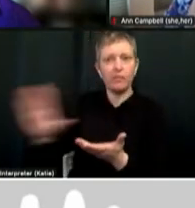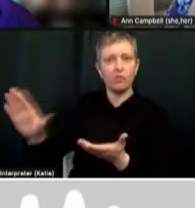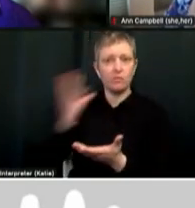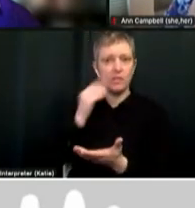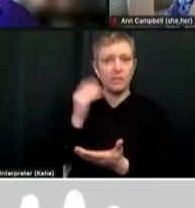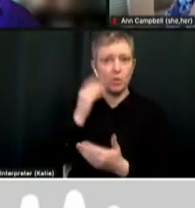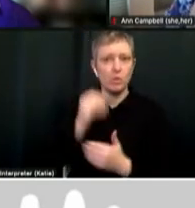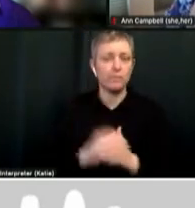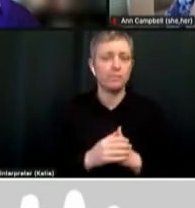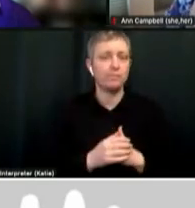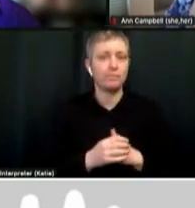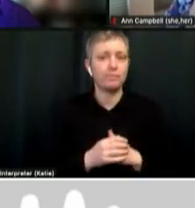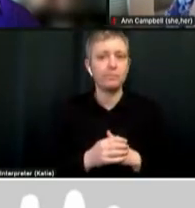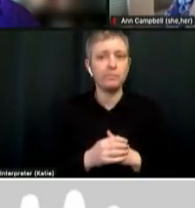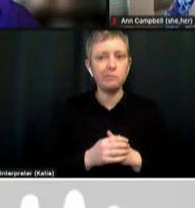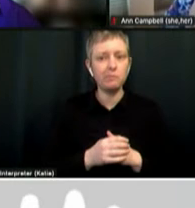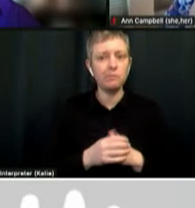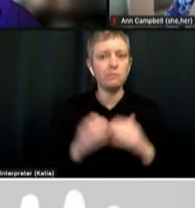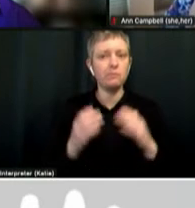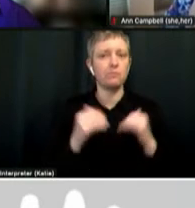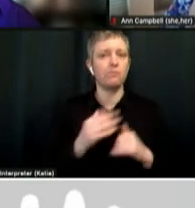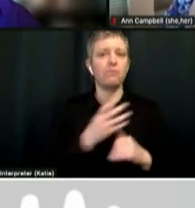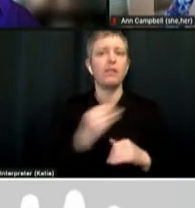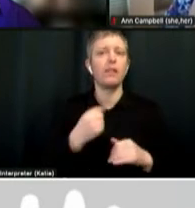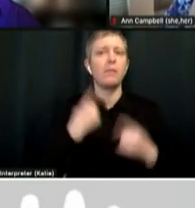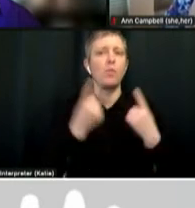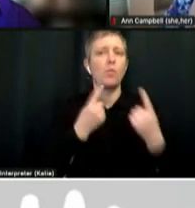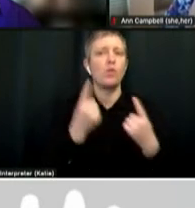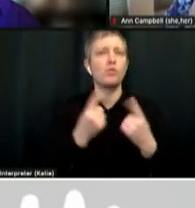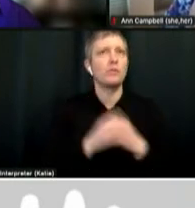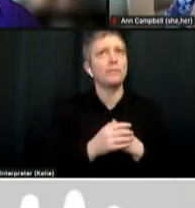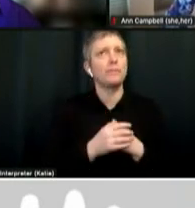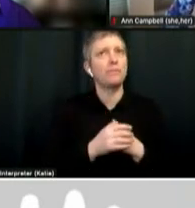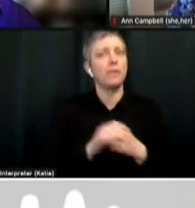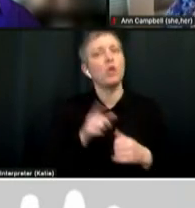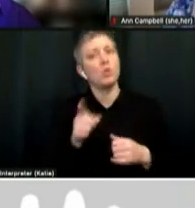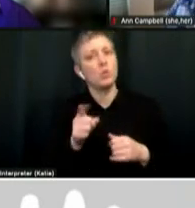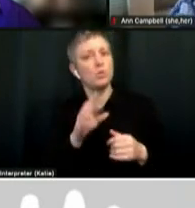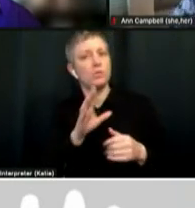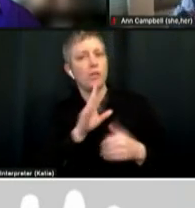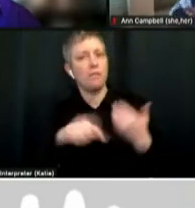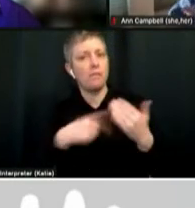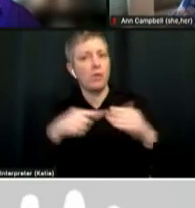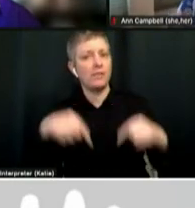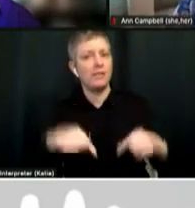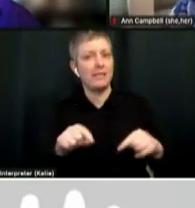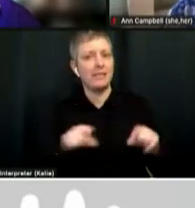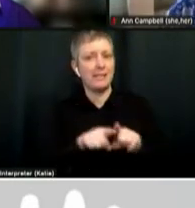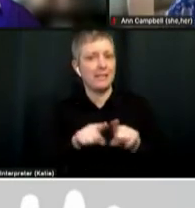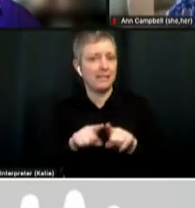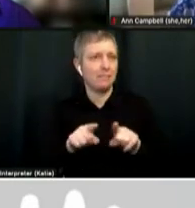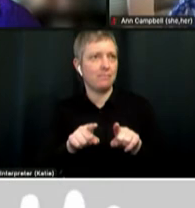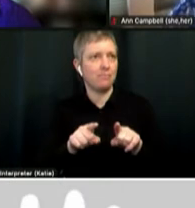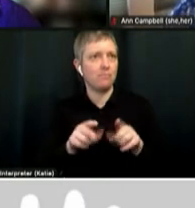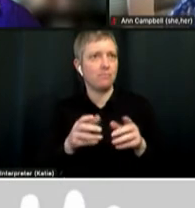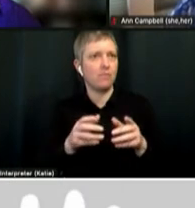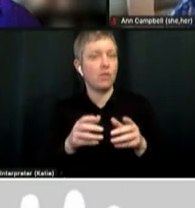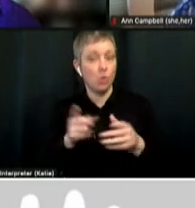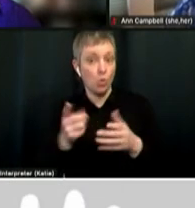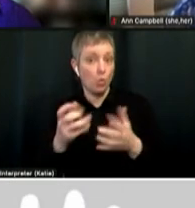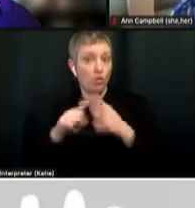as if it isn't in existence right now. Is that correct? You want to launch something like this?